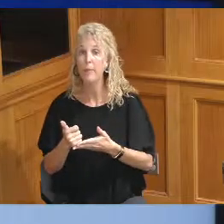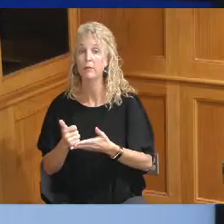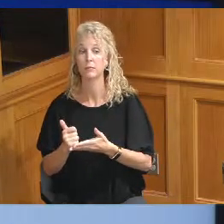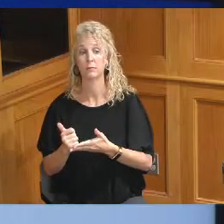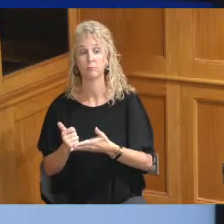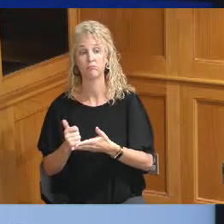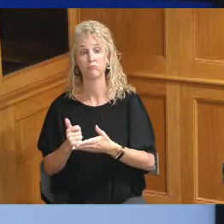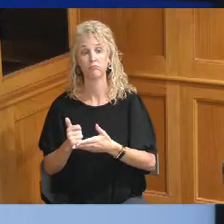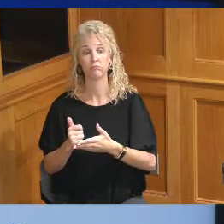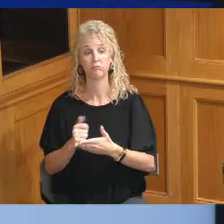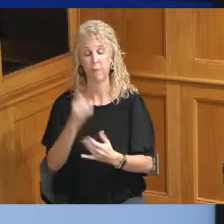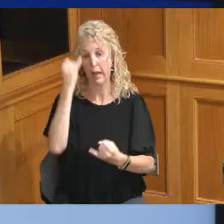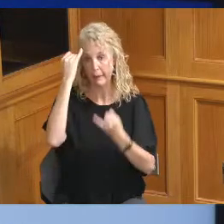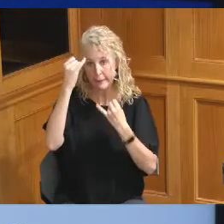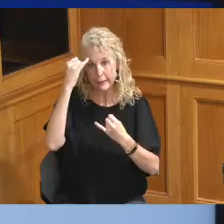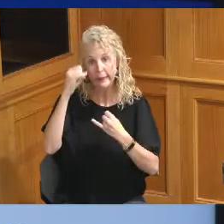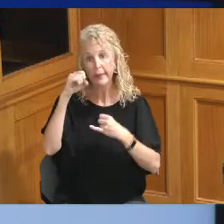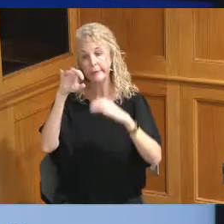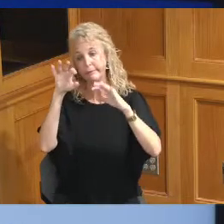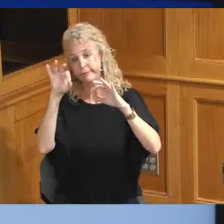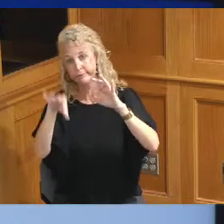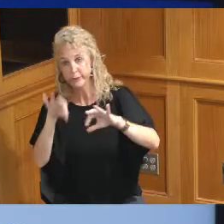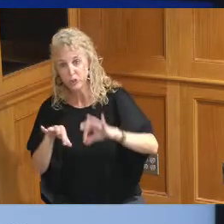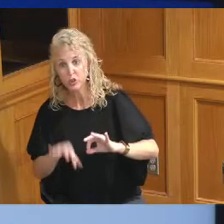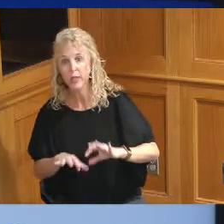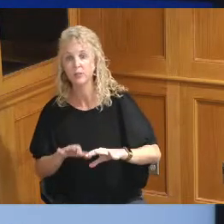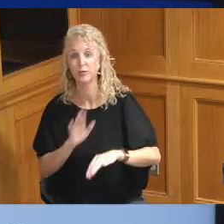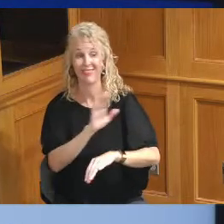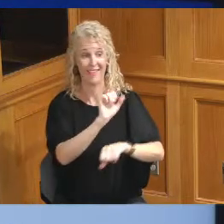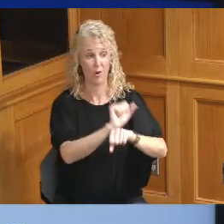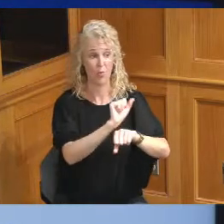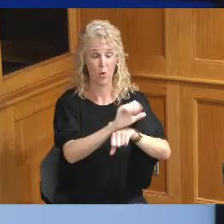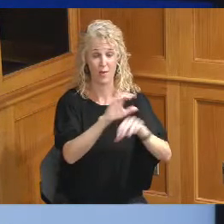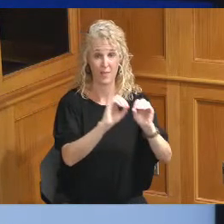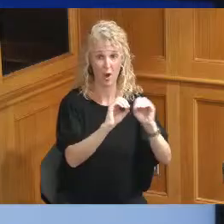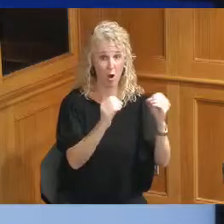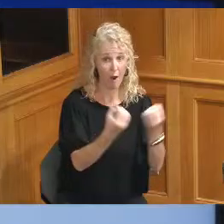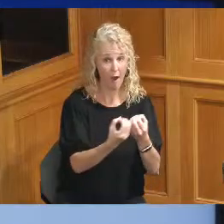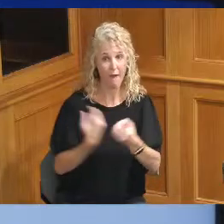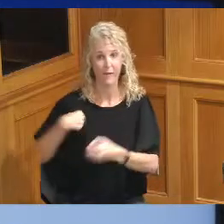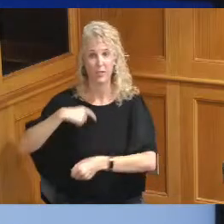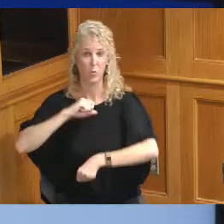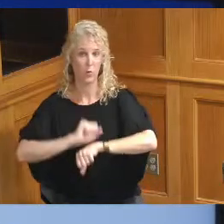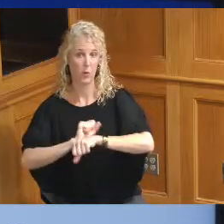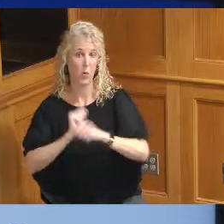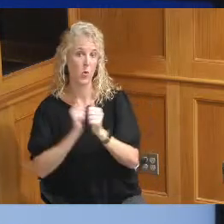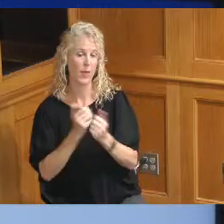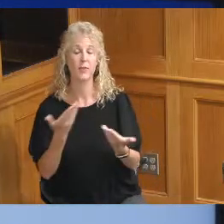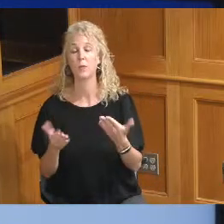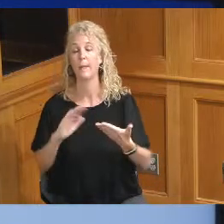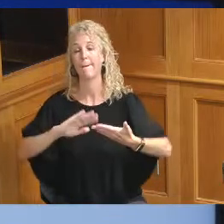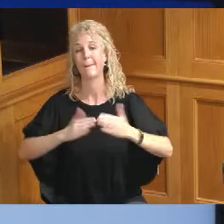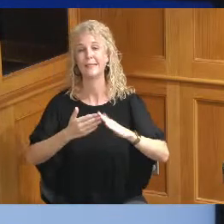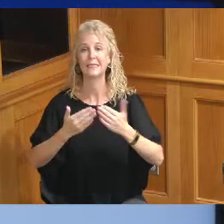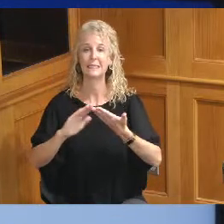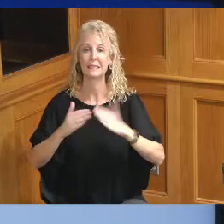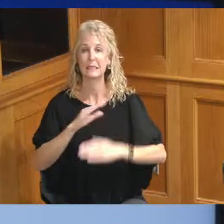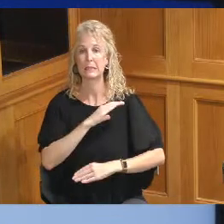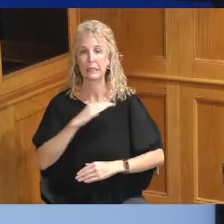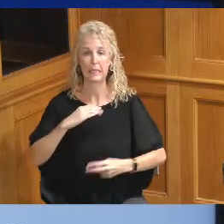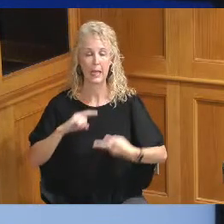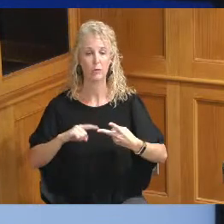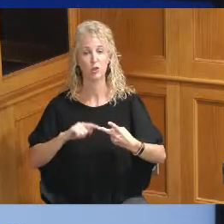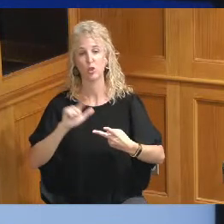going on with the committee with the work that is happening in their offices. And they represent organizations like City Council, the Law Library, the